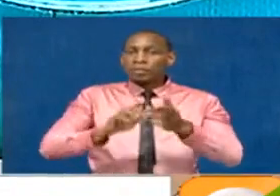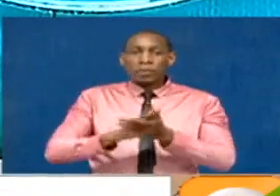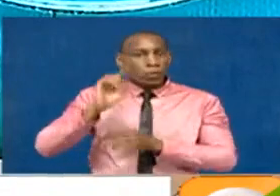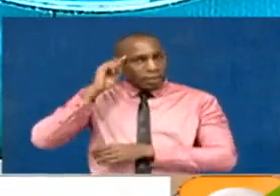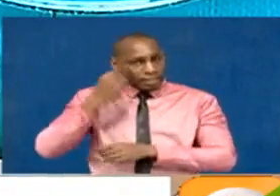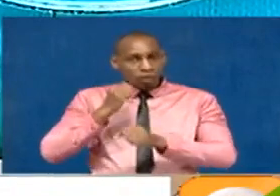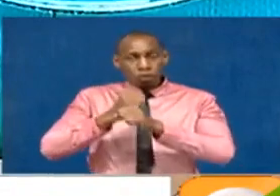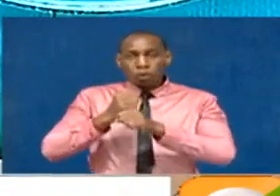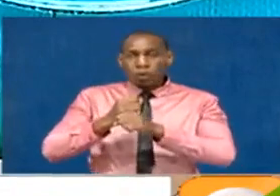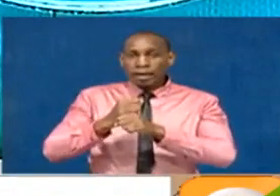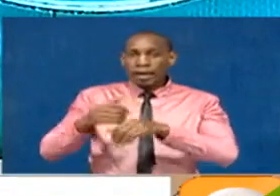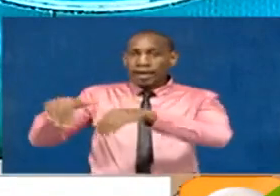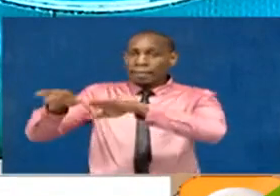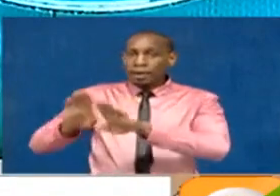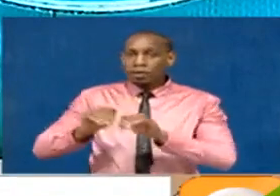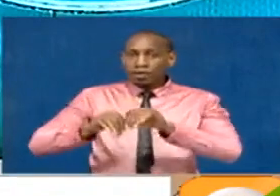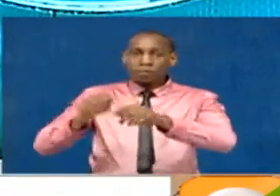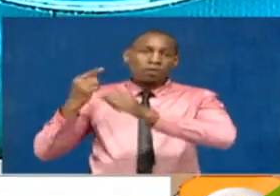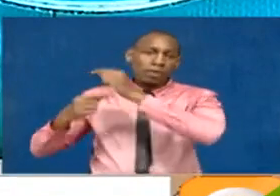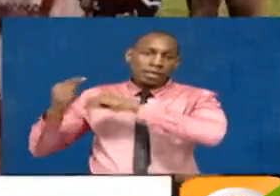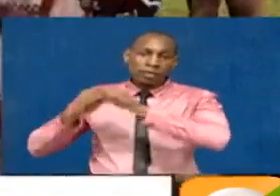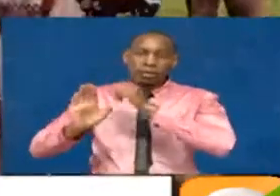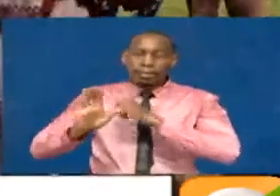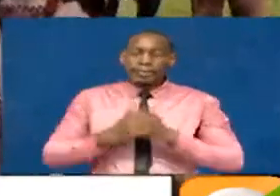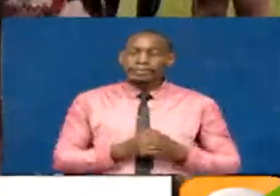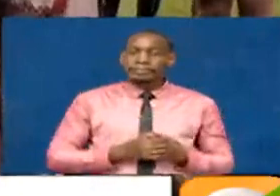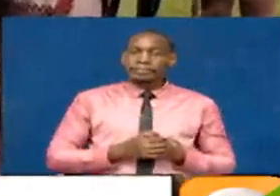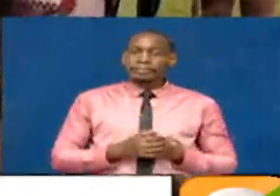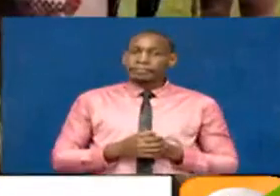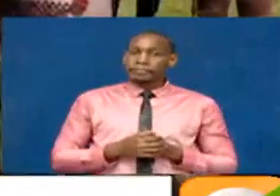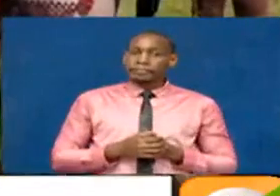considering performing mock burial in line with their ritual.